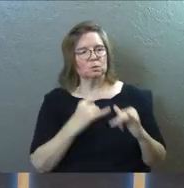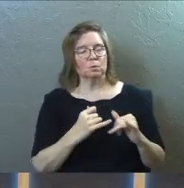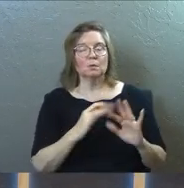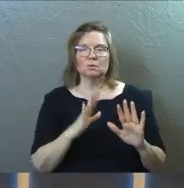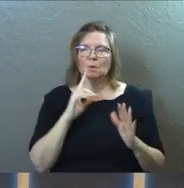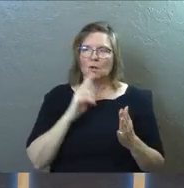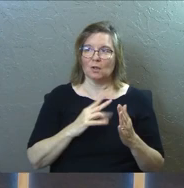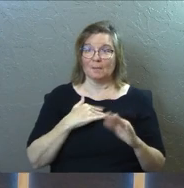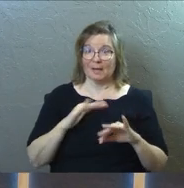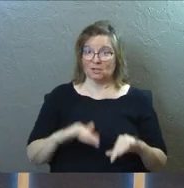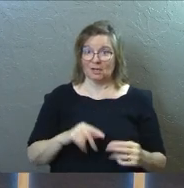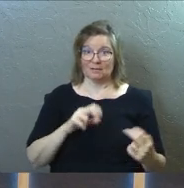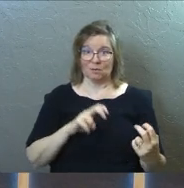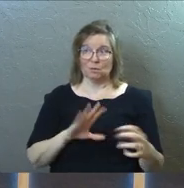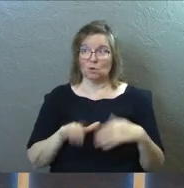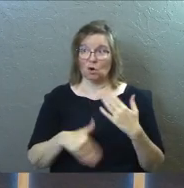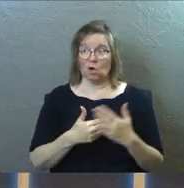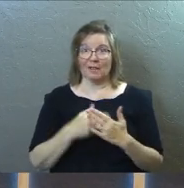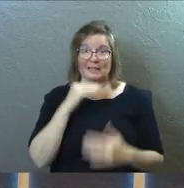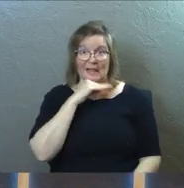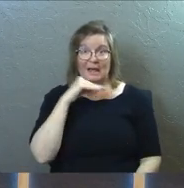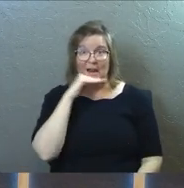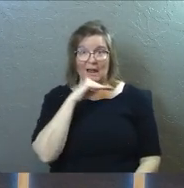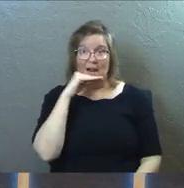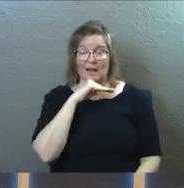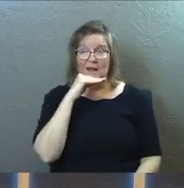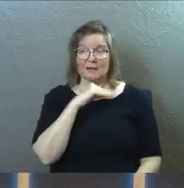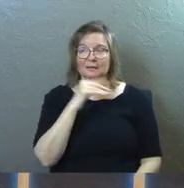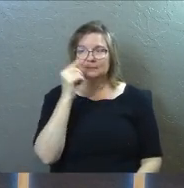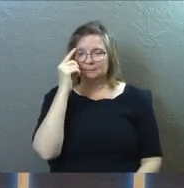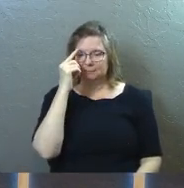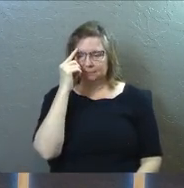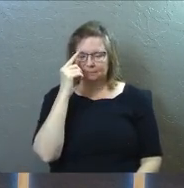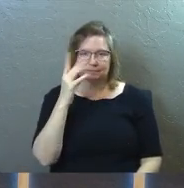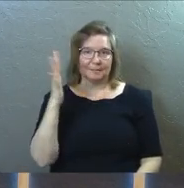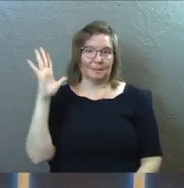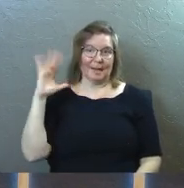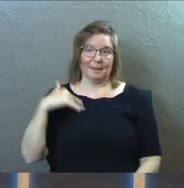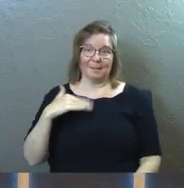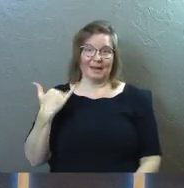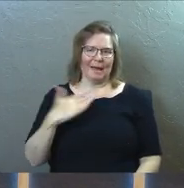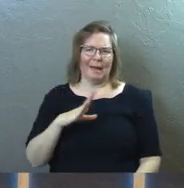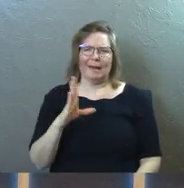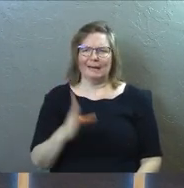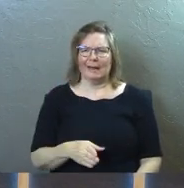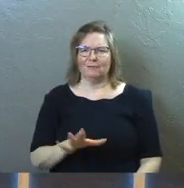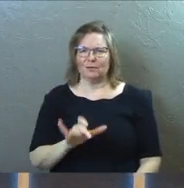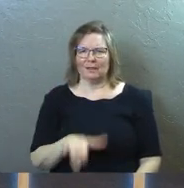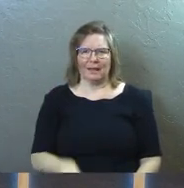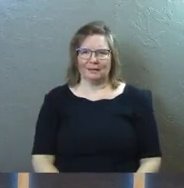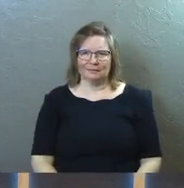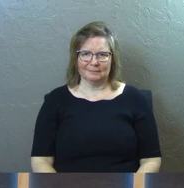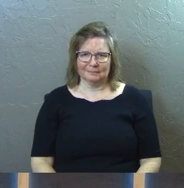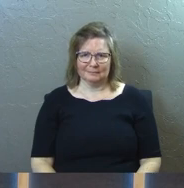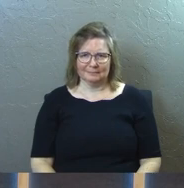So I'm looking at my child who's done all this lying. Back in my day, I never would have done